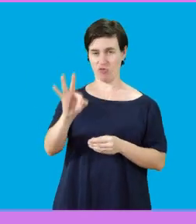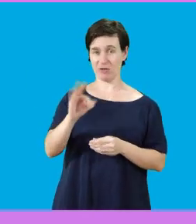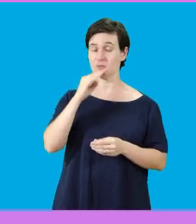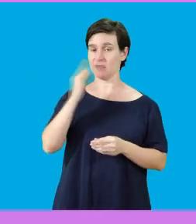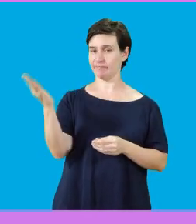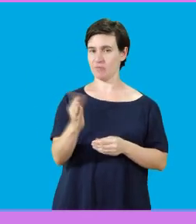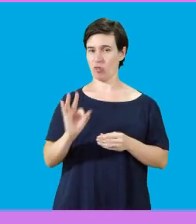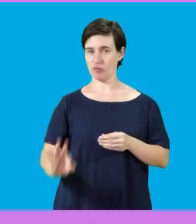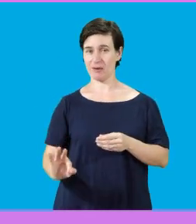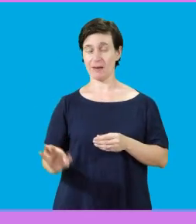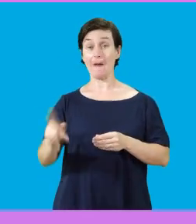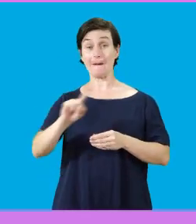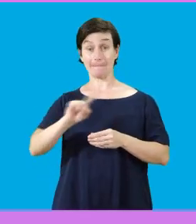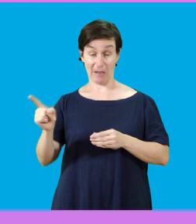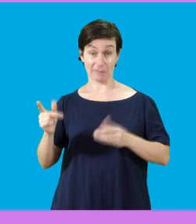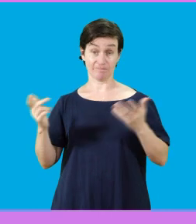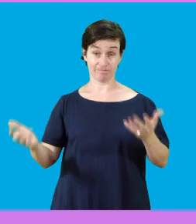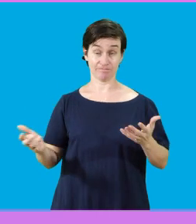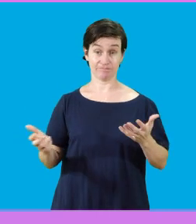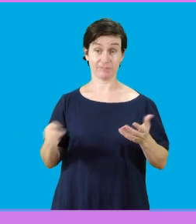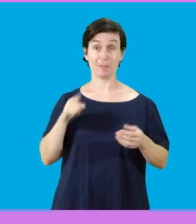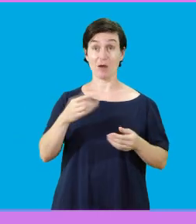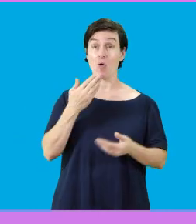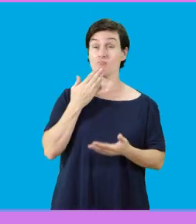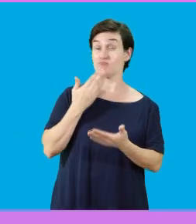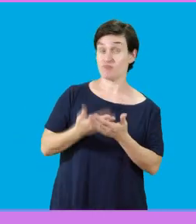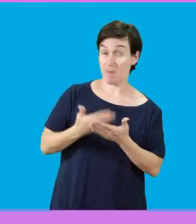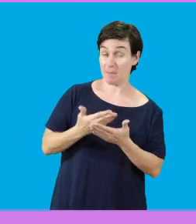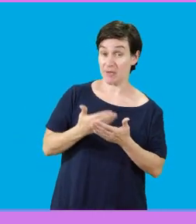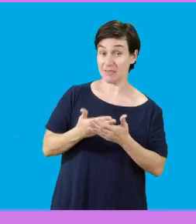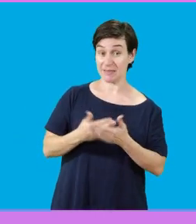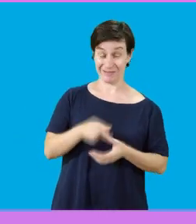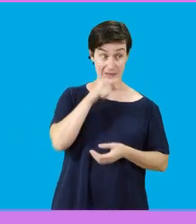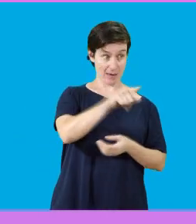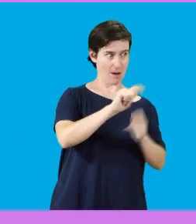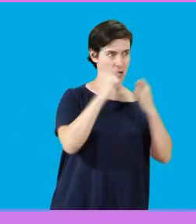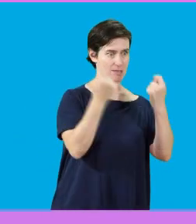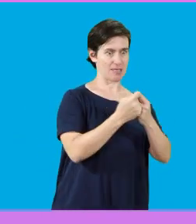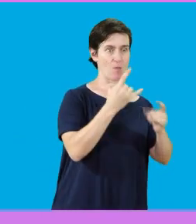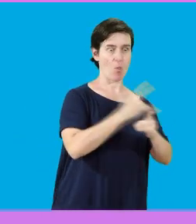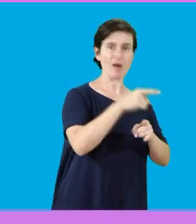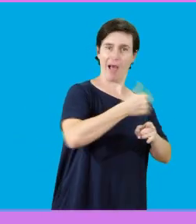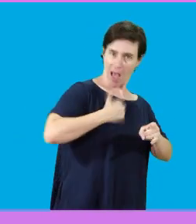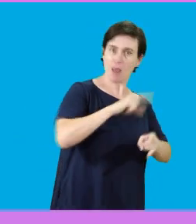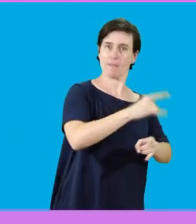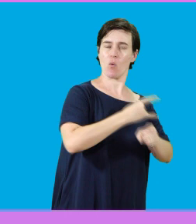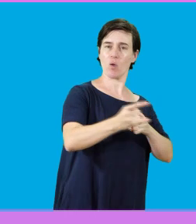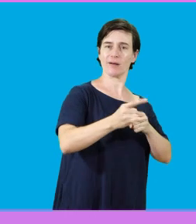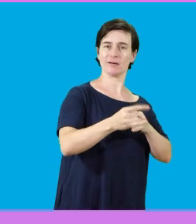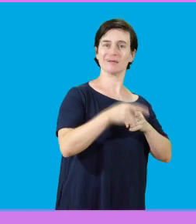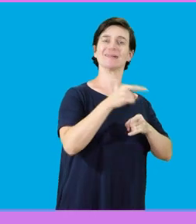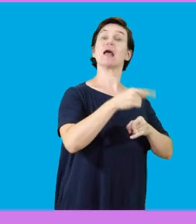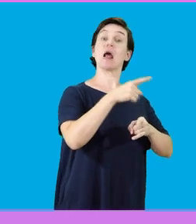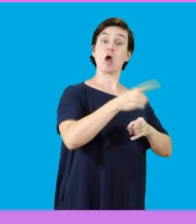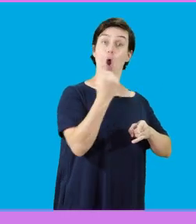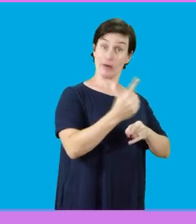get either of the possible outcomes. So it means the probability of a team winning, maybe it will be one, because there's